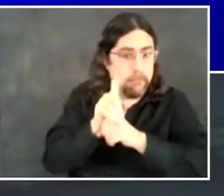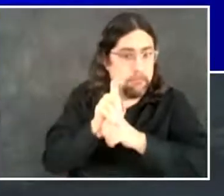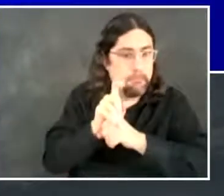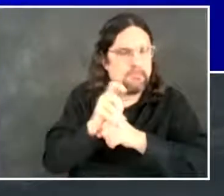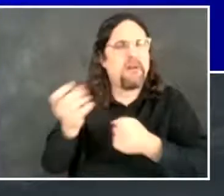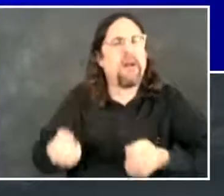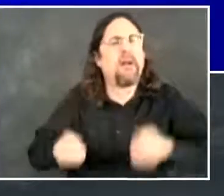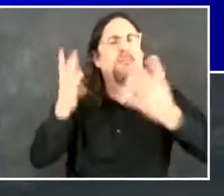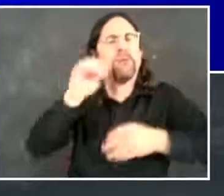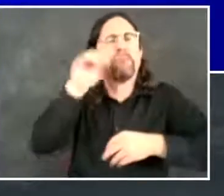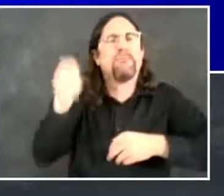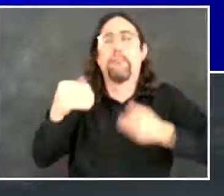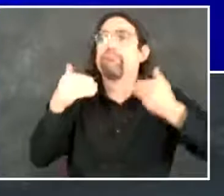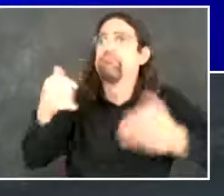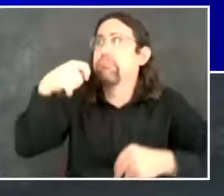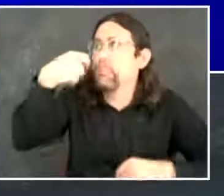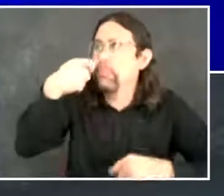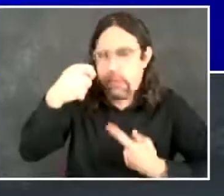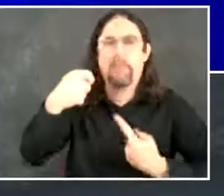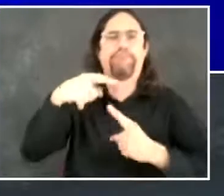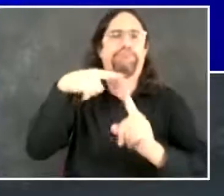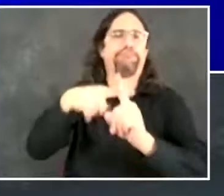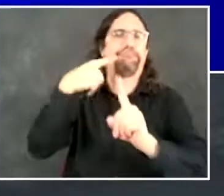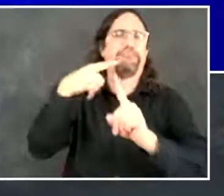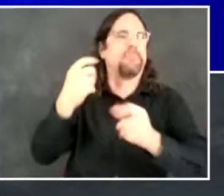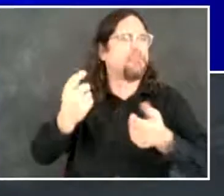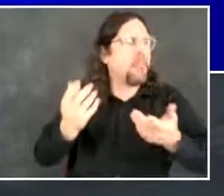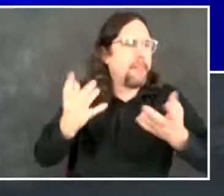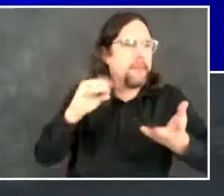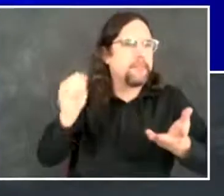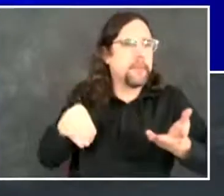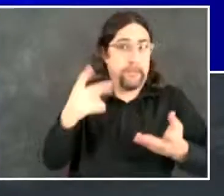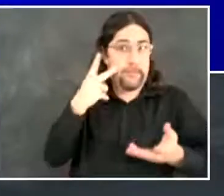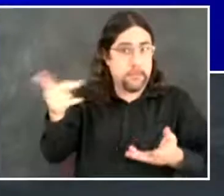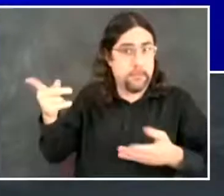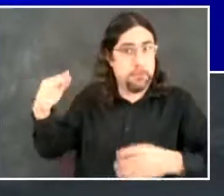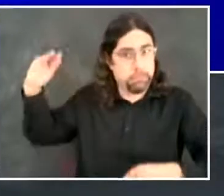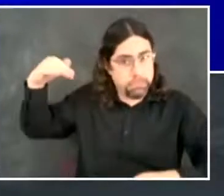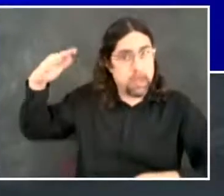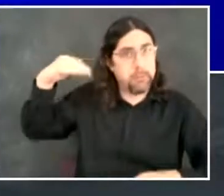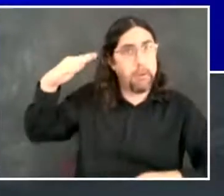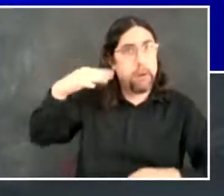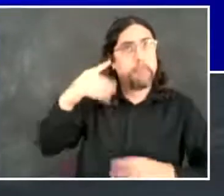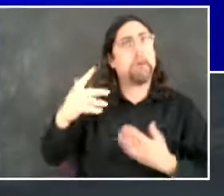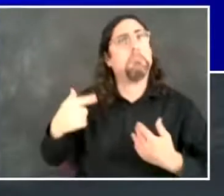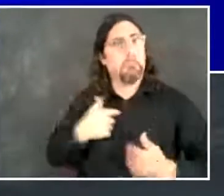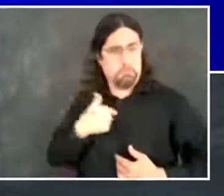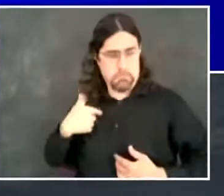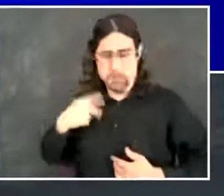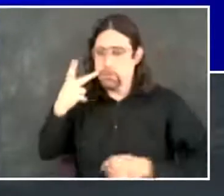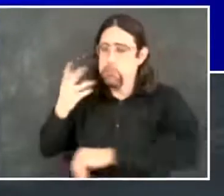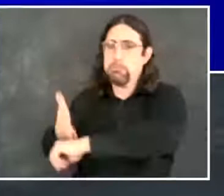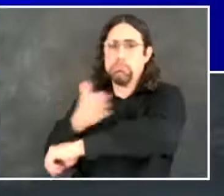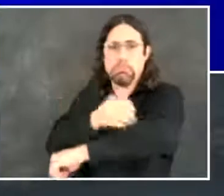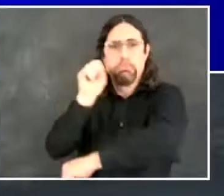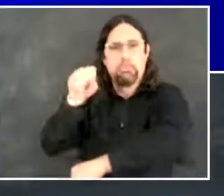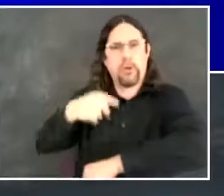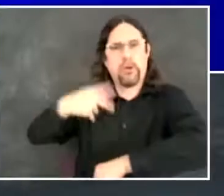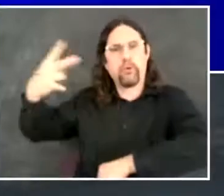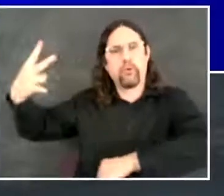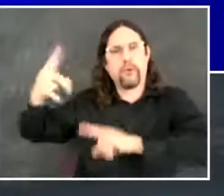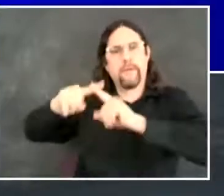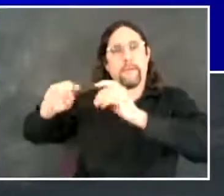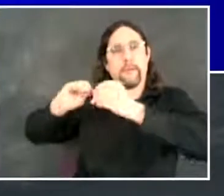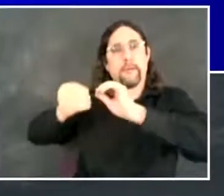citywide percentage is really improving pretty steadily. On April 11th, when we started the indicators, 58%. By last Friday,